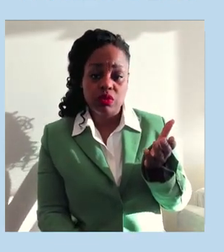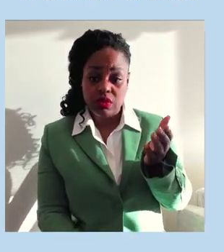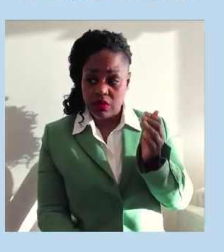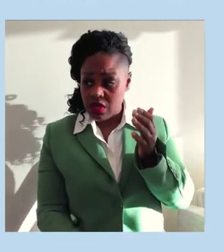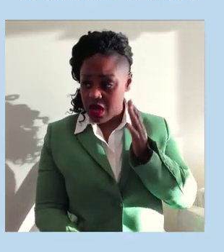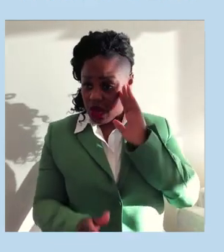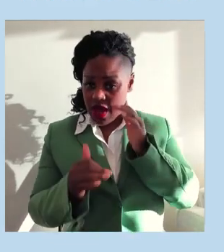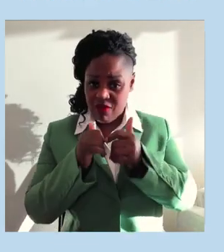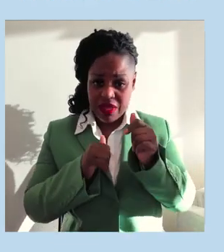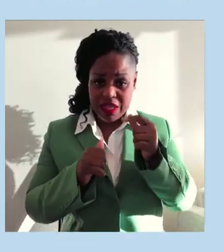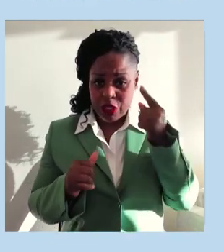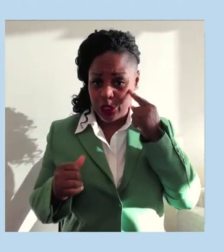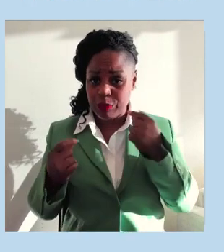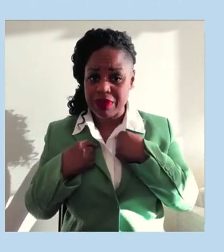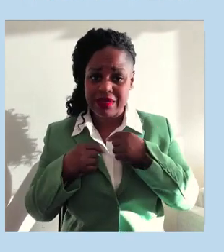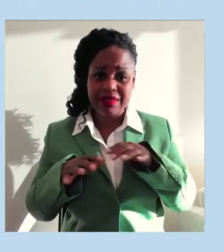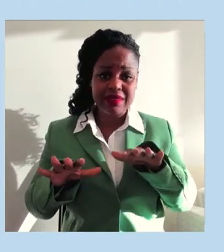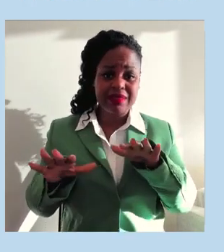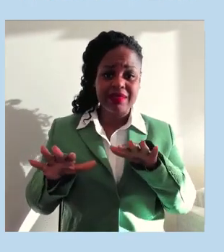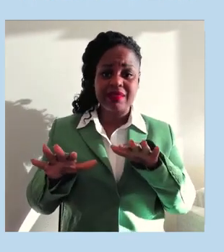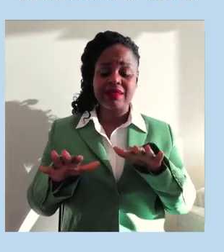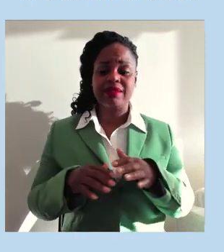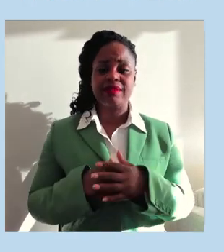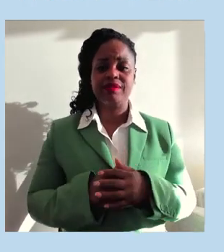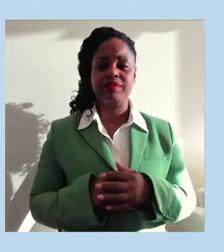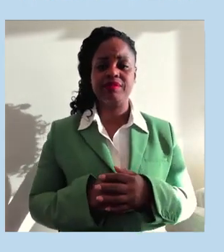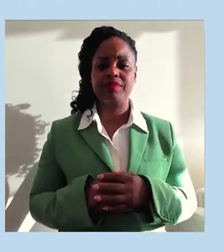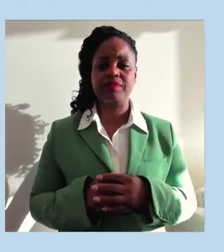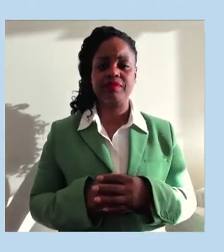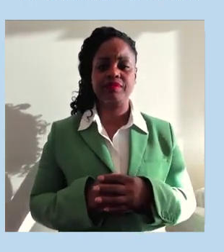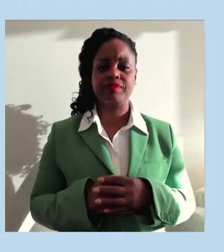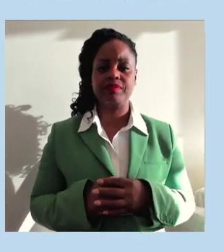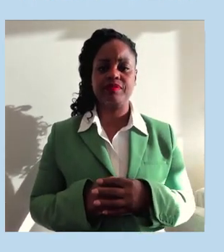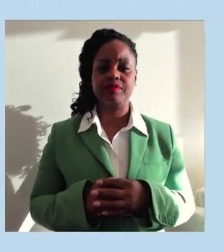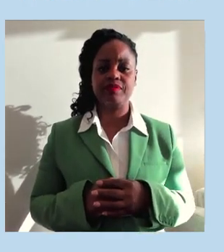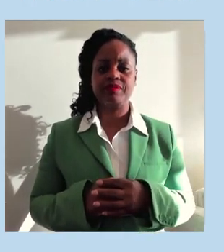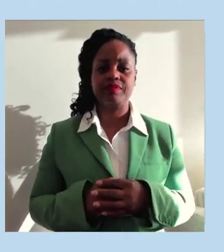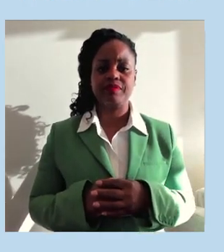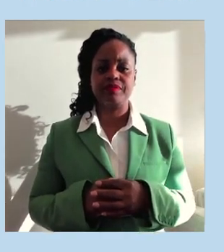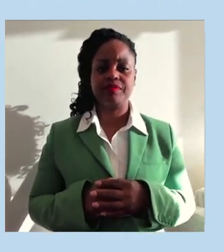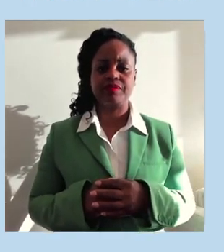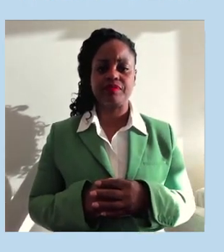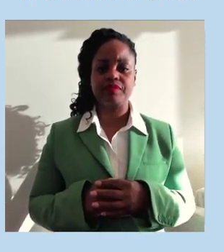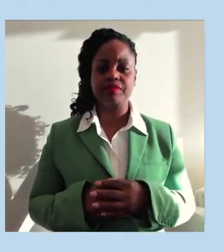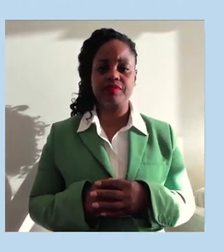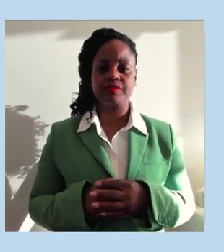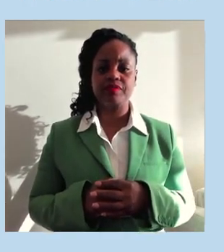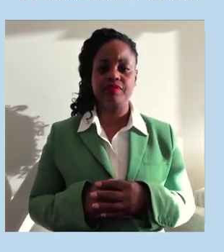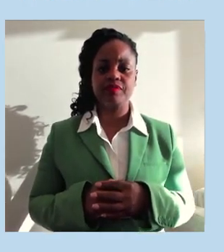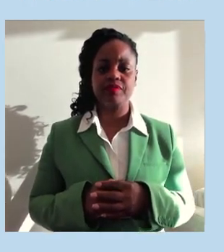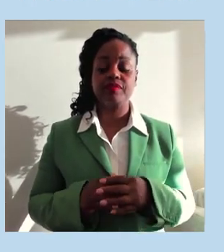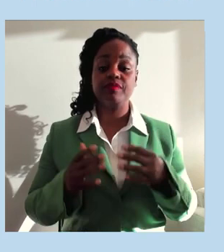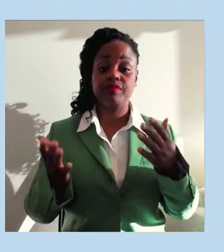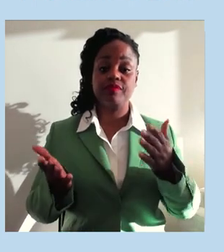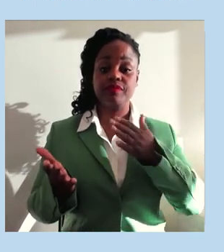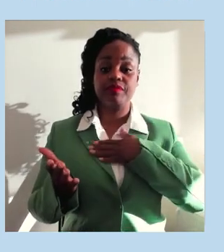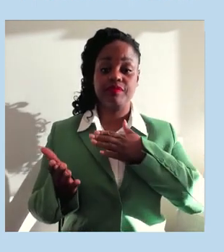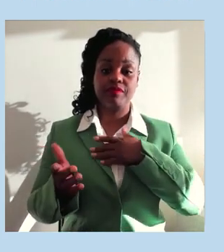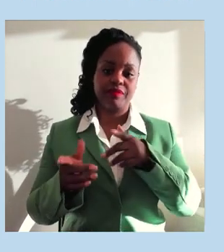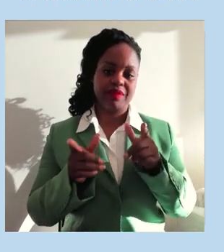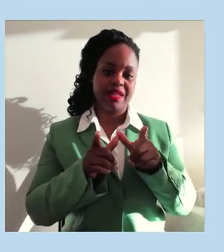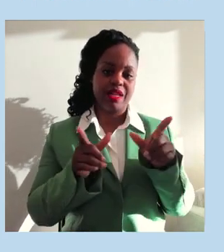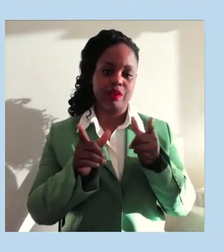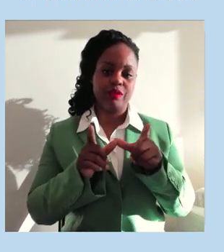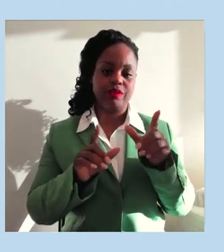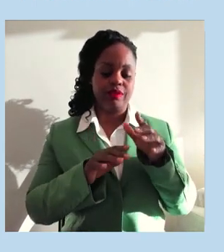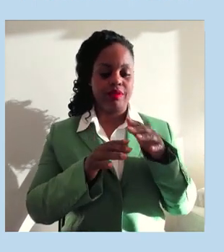So by Ishapa, it's how we say in Guarani indigenous language, hello to all of you. I'm very happy